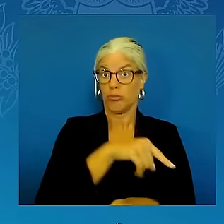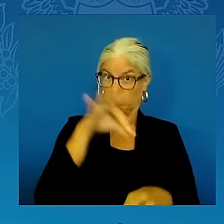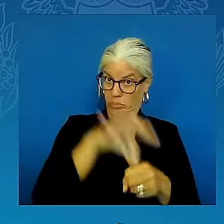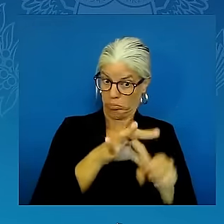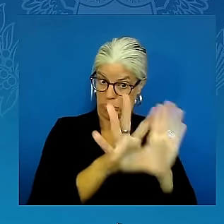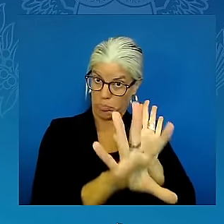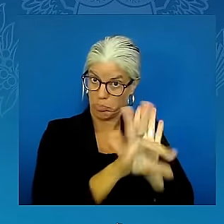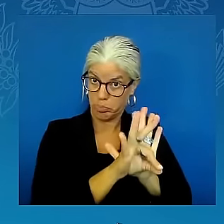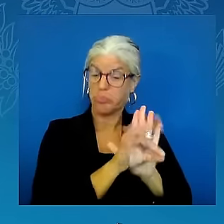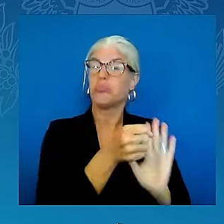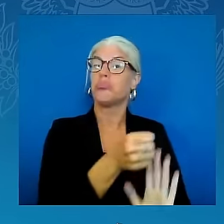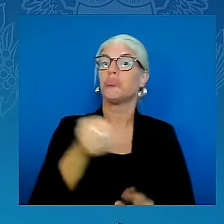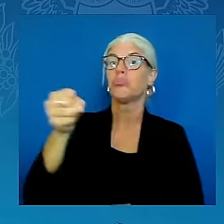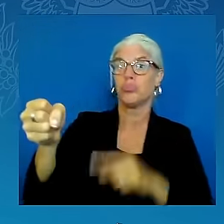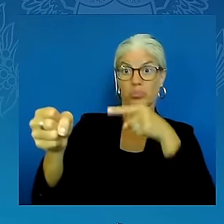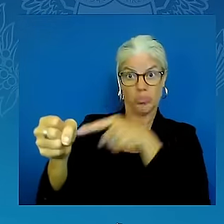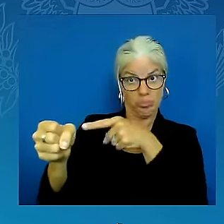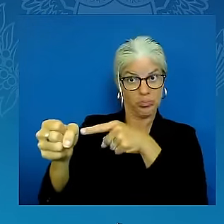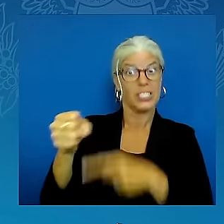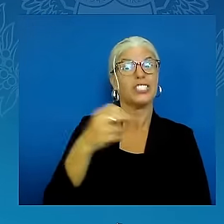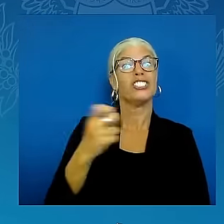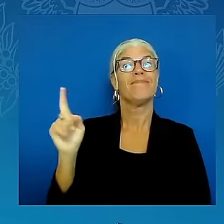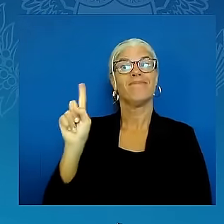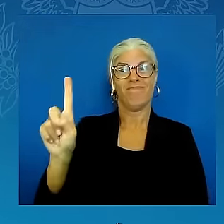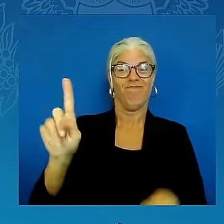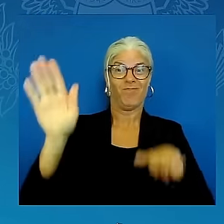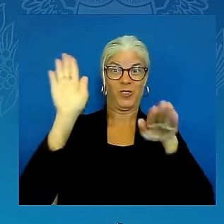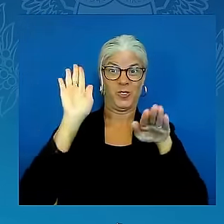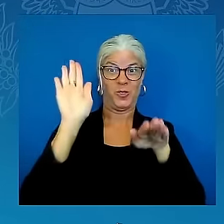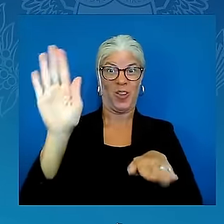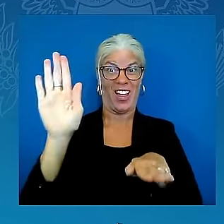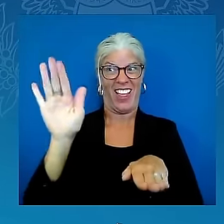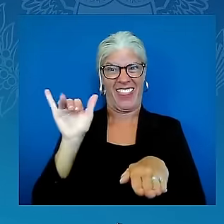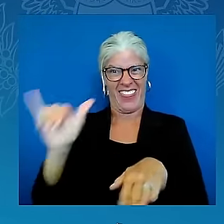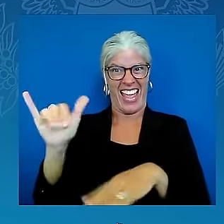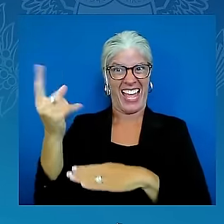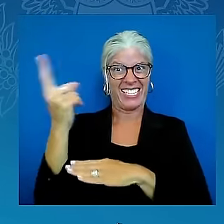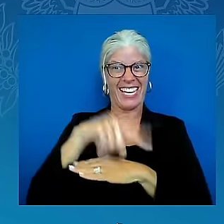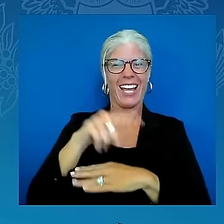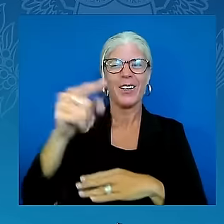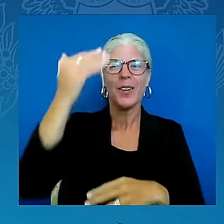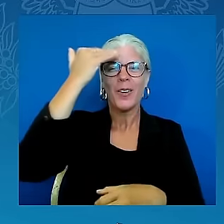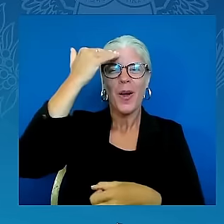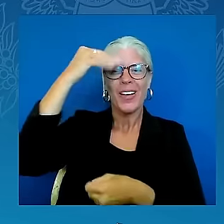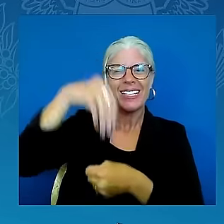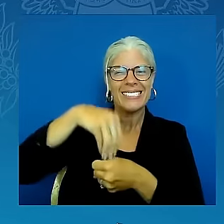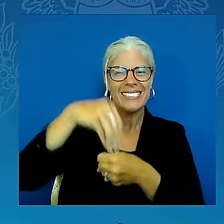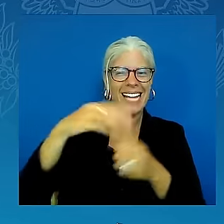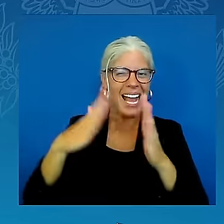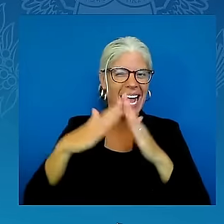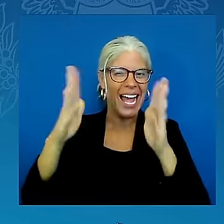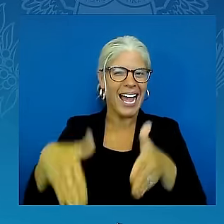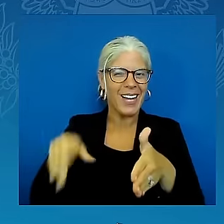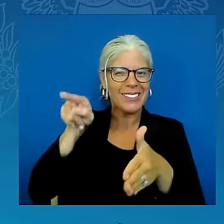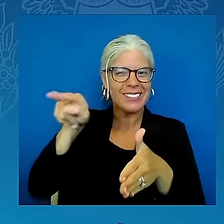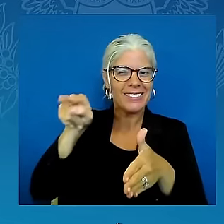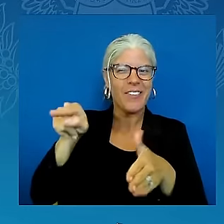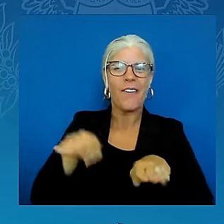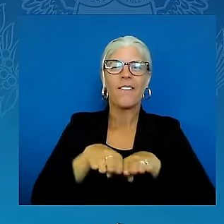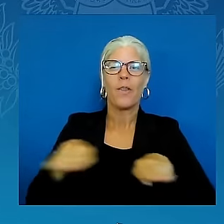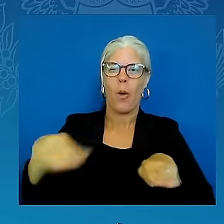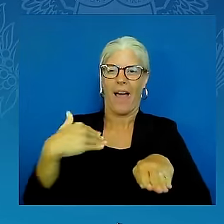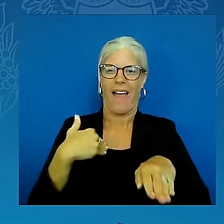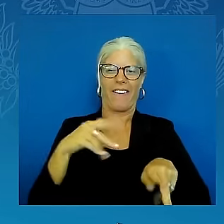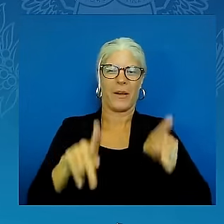where after they are elected, they will speak in the chamber to give a statement about what they intend to do with their time